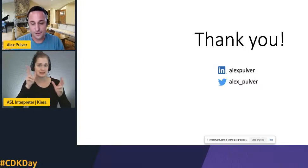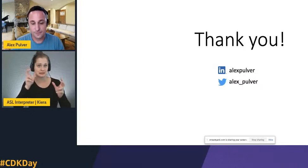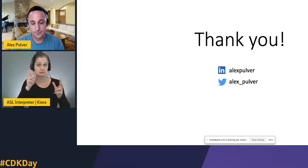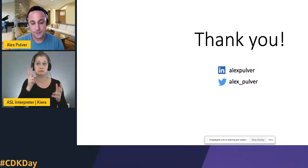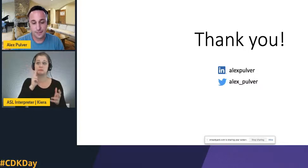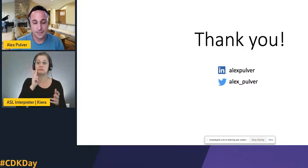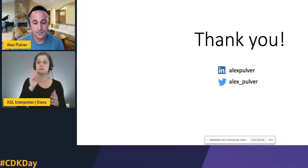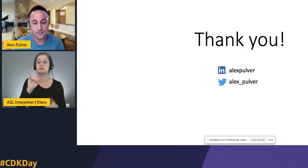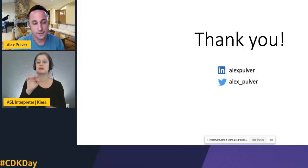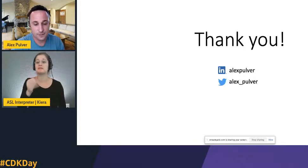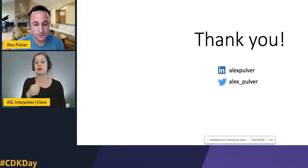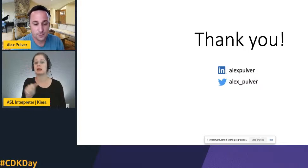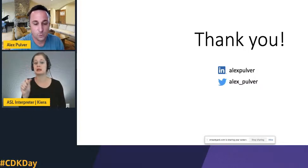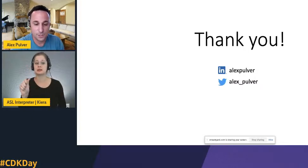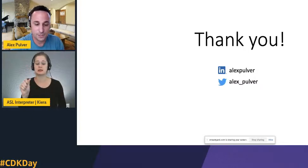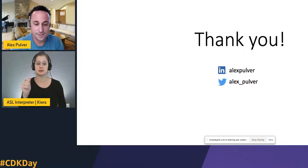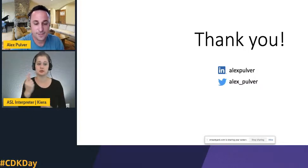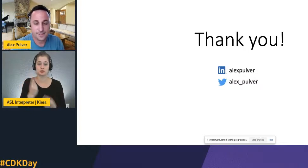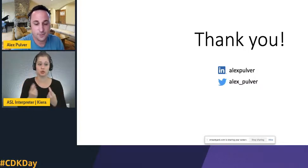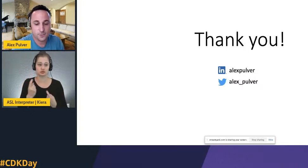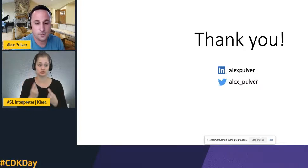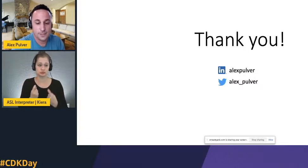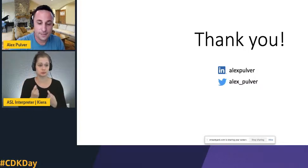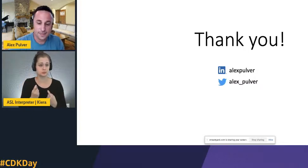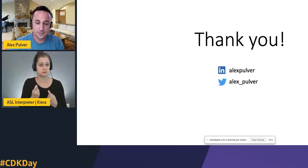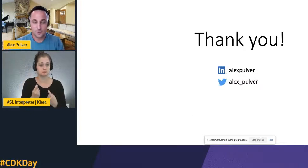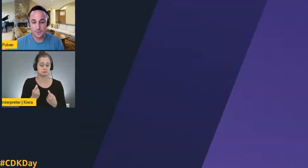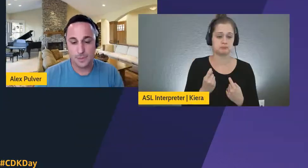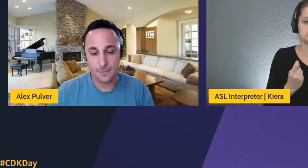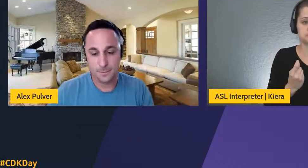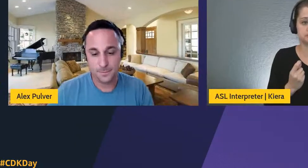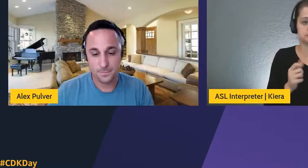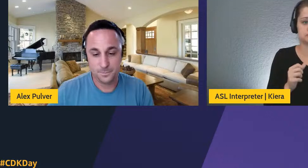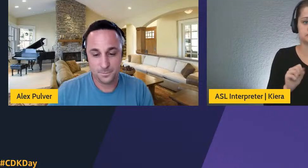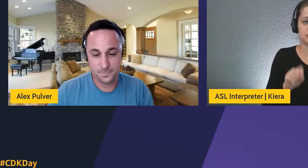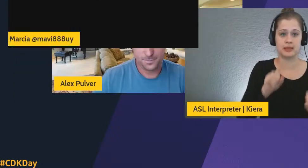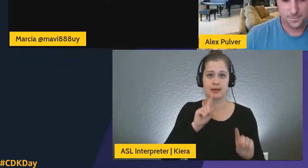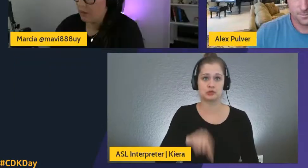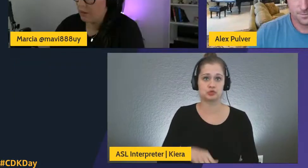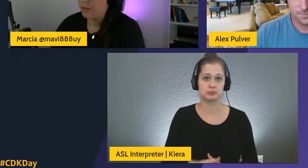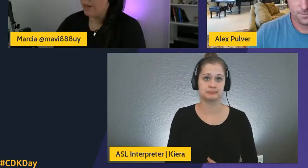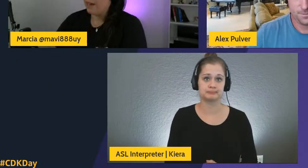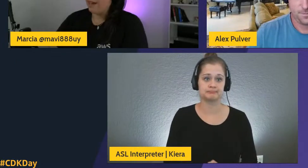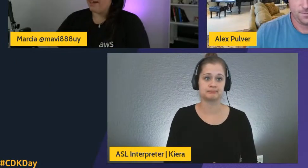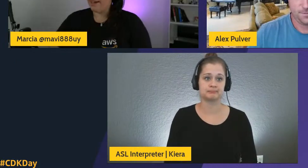we have any questions to answer, maybe.